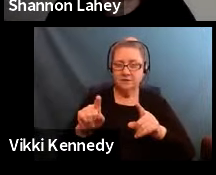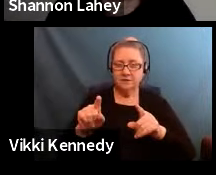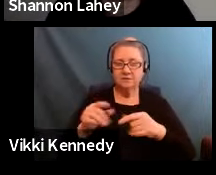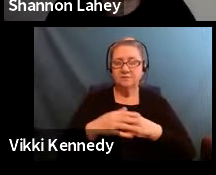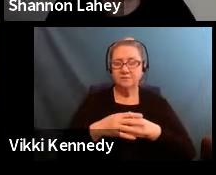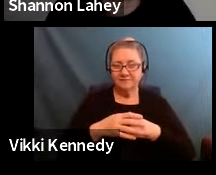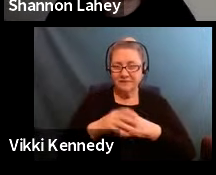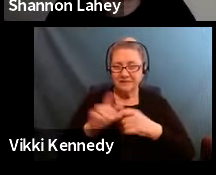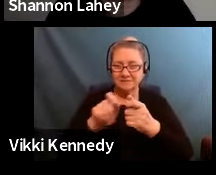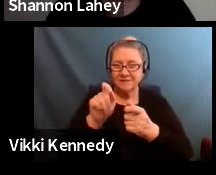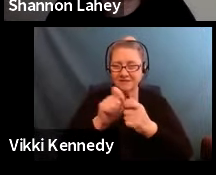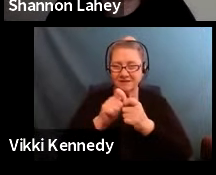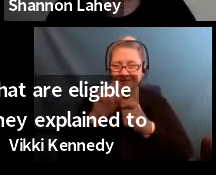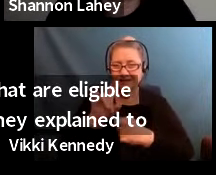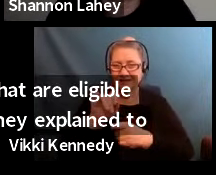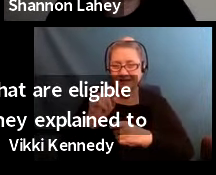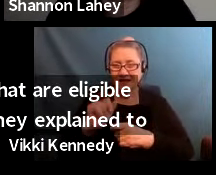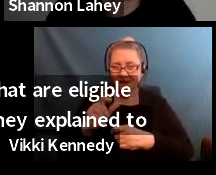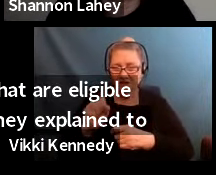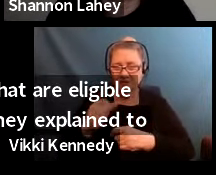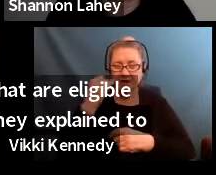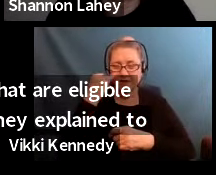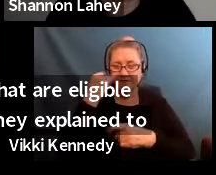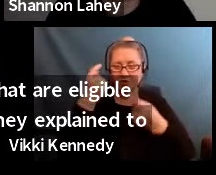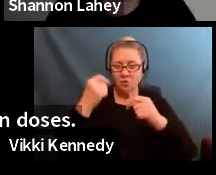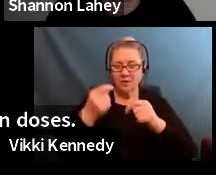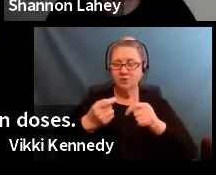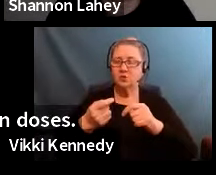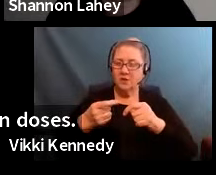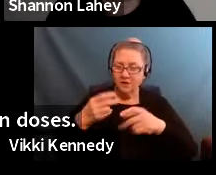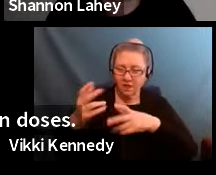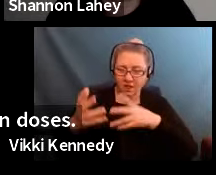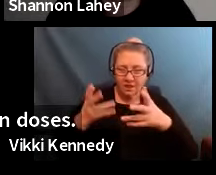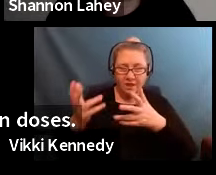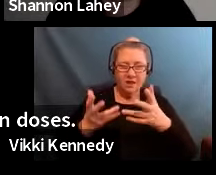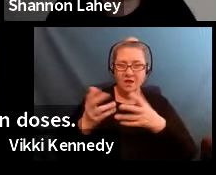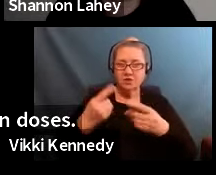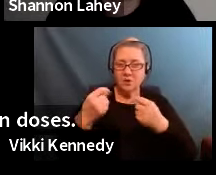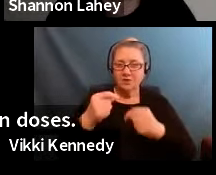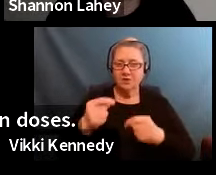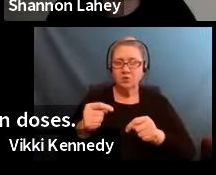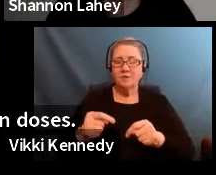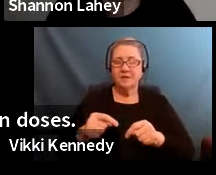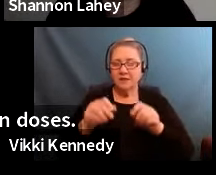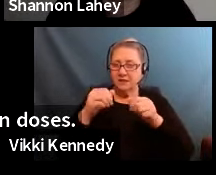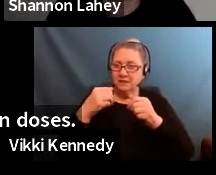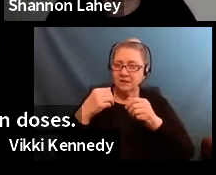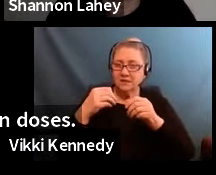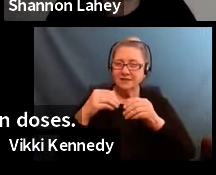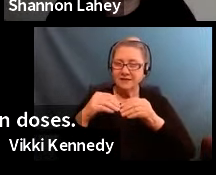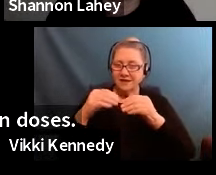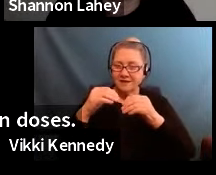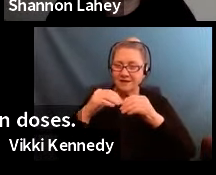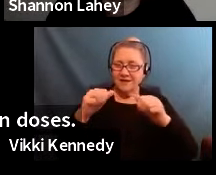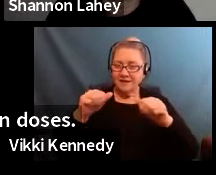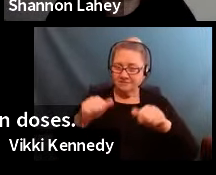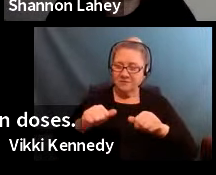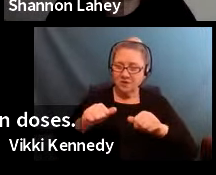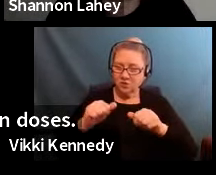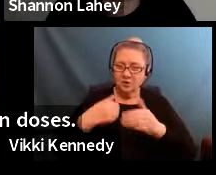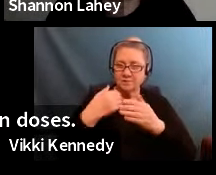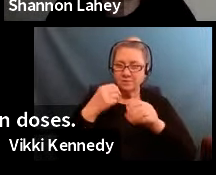details. If you're trying to operationalize that and trying to, again, be, as efficient as possible, I think different counties there's two things that I